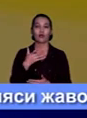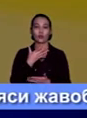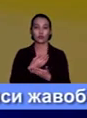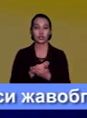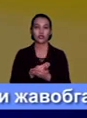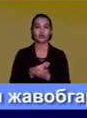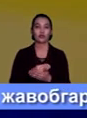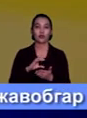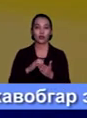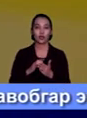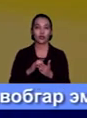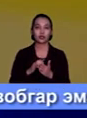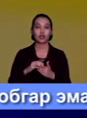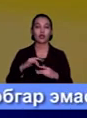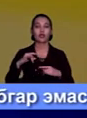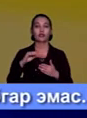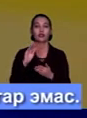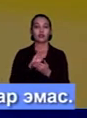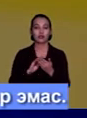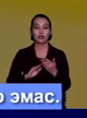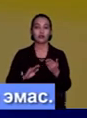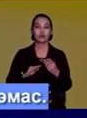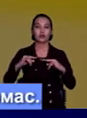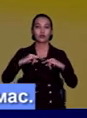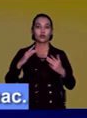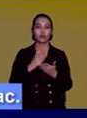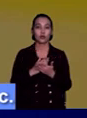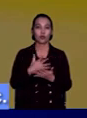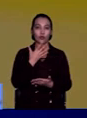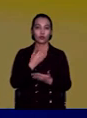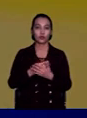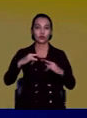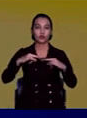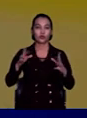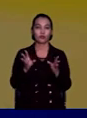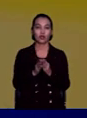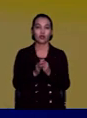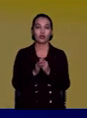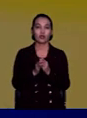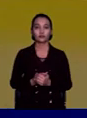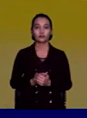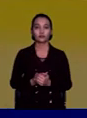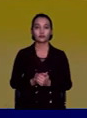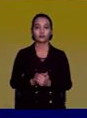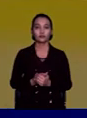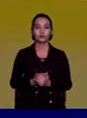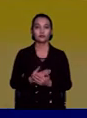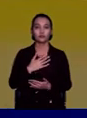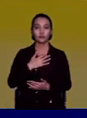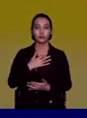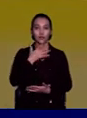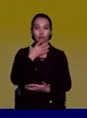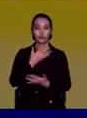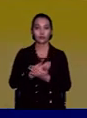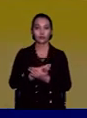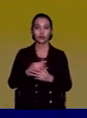bor, to'g'rimi? Men esa o'zimning stolim orqali bugungi topshiriqni bajardim. Demak, men